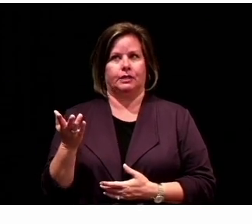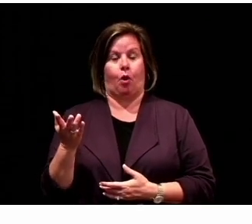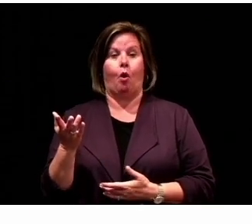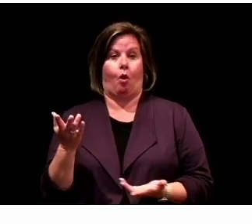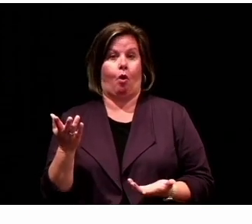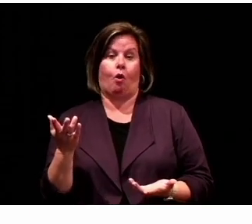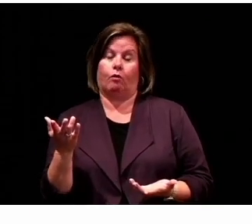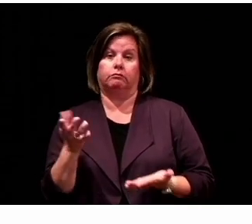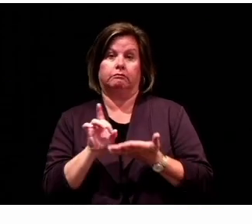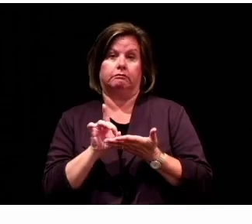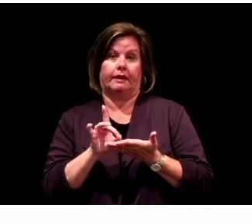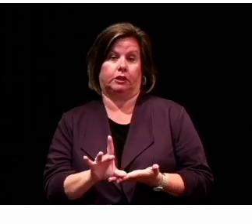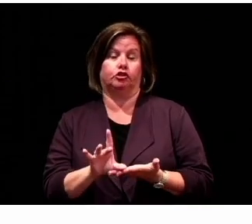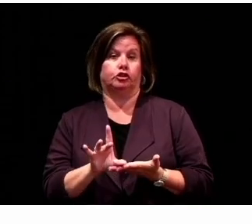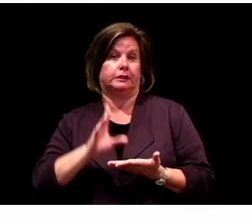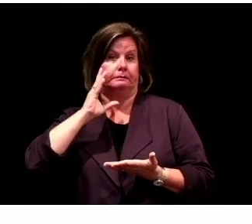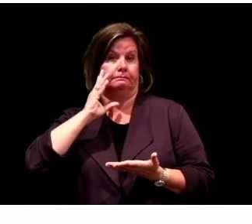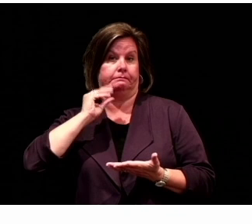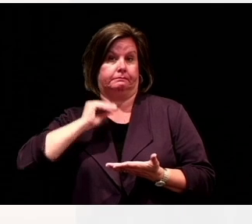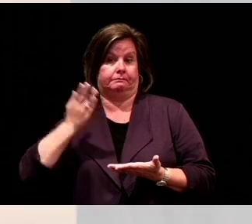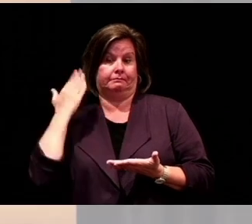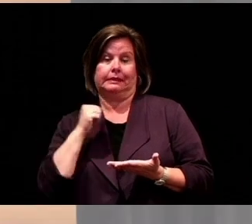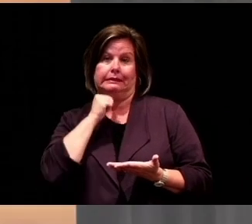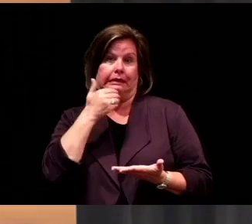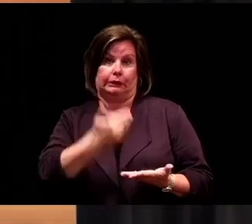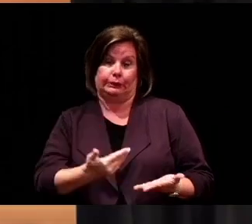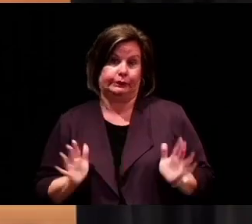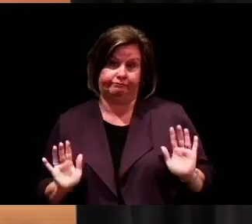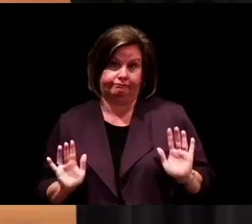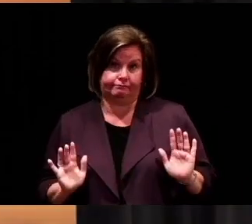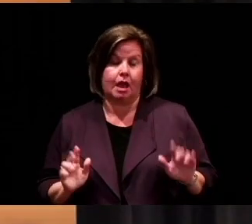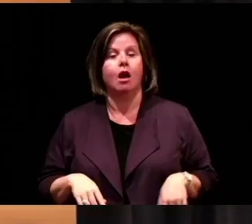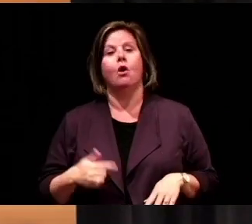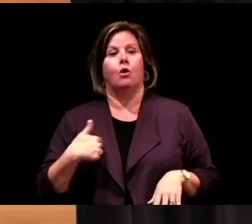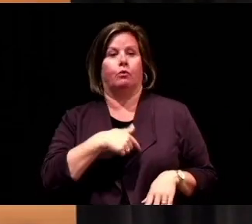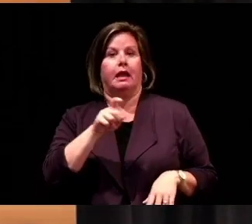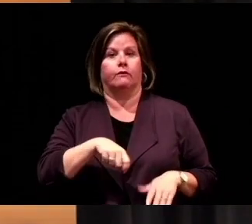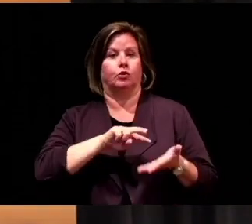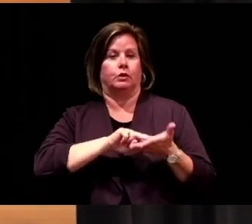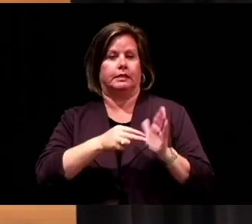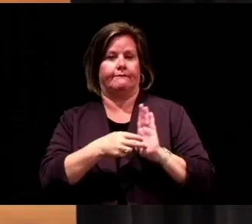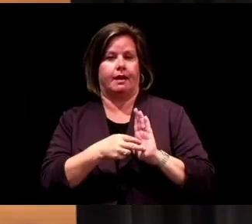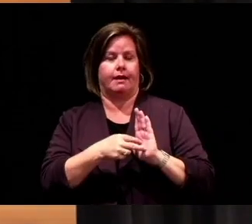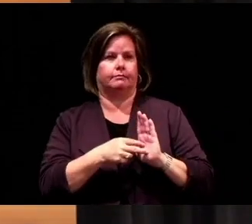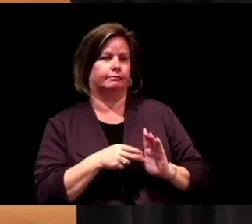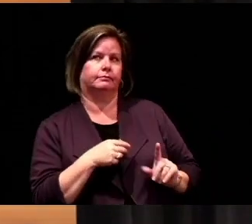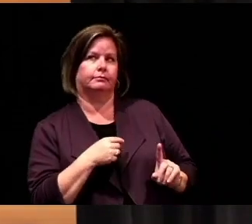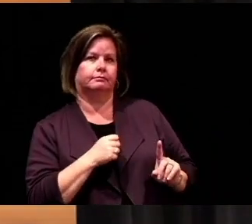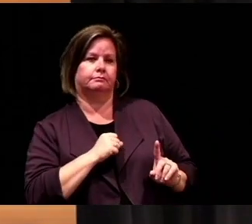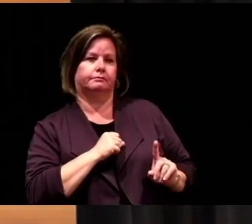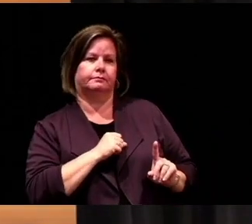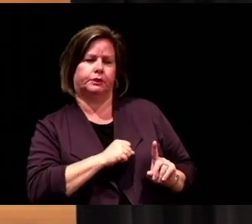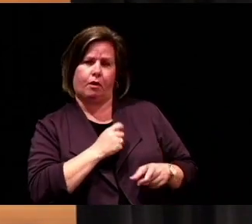disparate impact, but we'll be dealing at various topics of disparate impact. And I